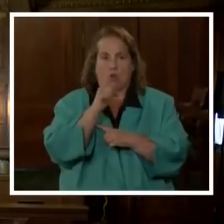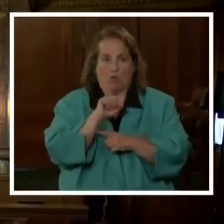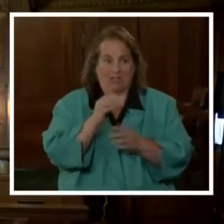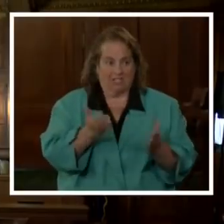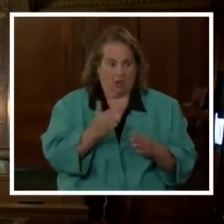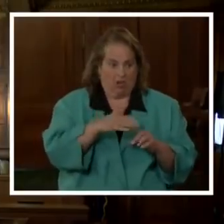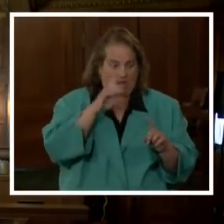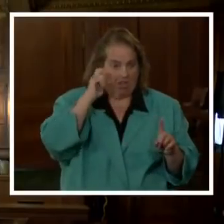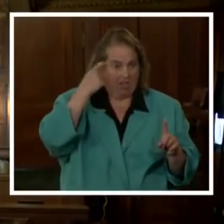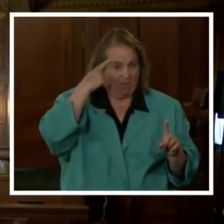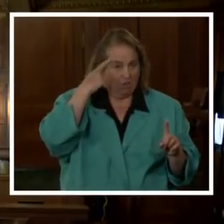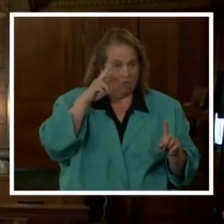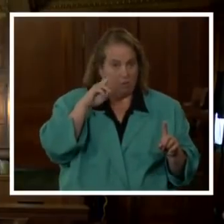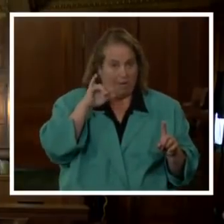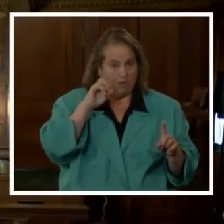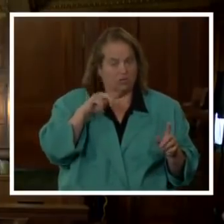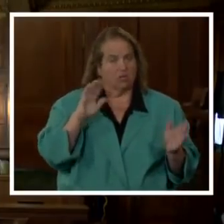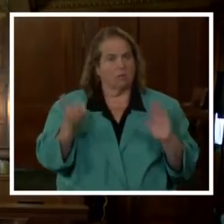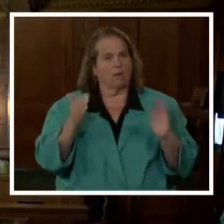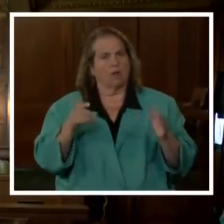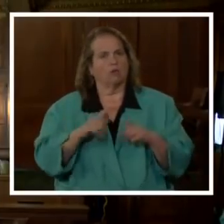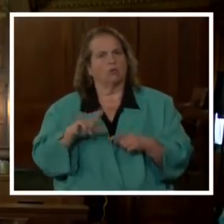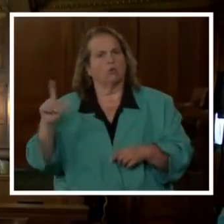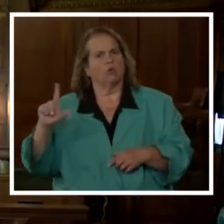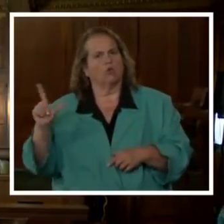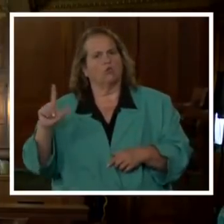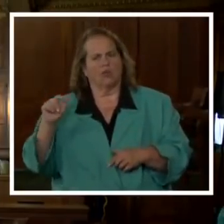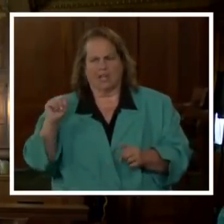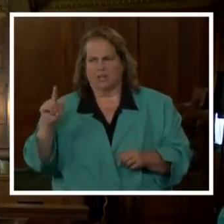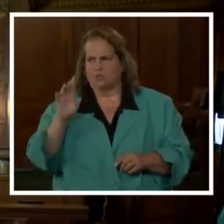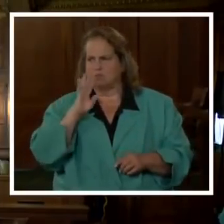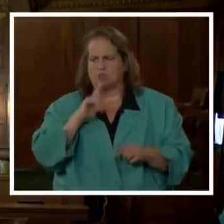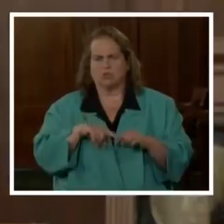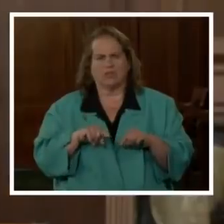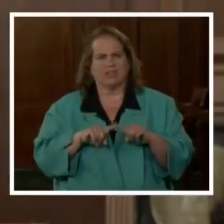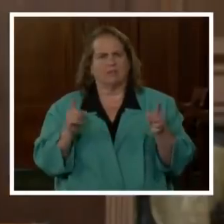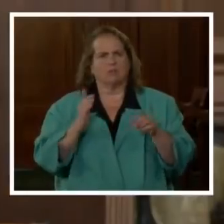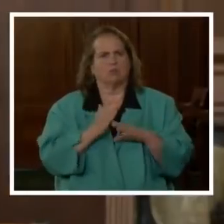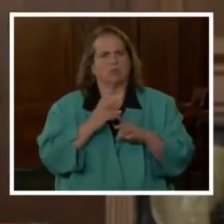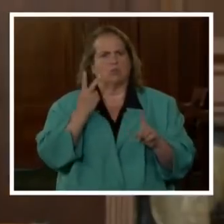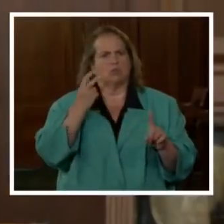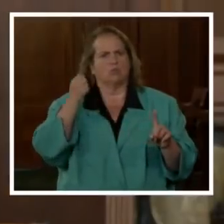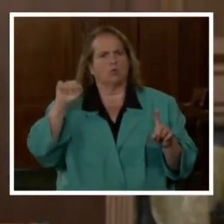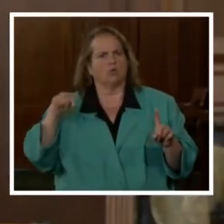mentioned compared to what they're doing in Louisville. Can you kind of speak to the differences there? Sure.